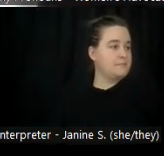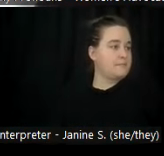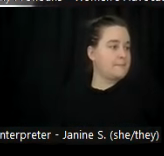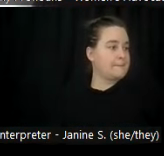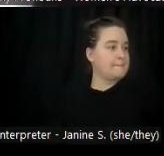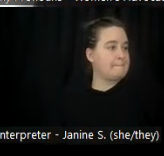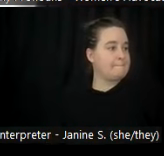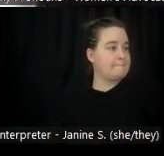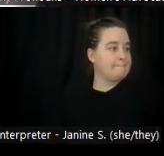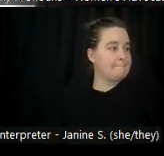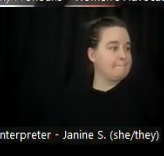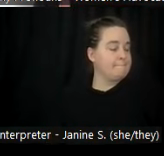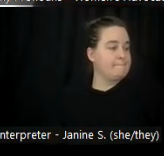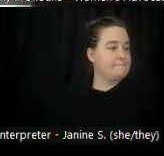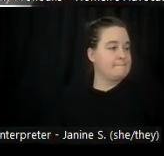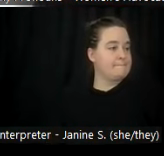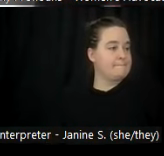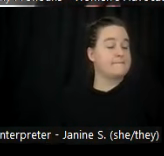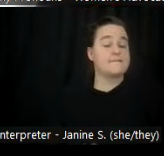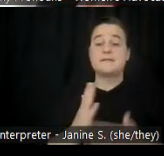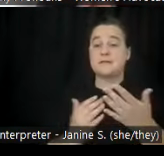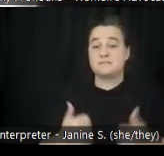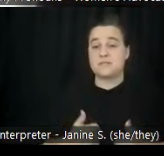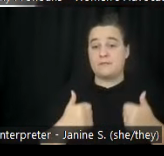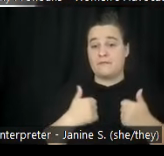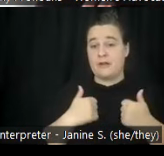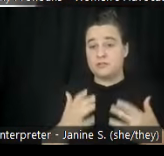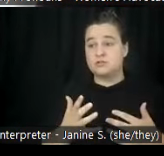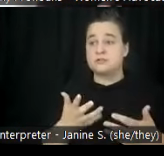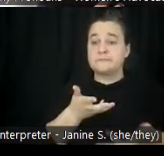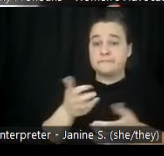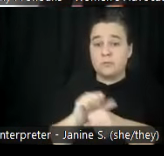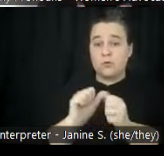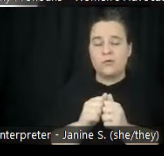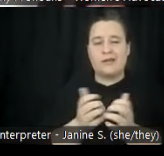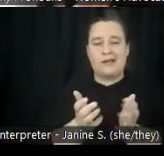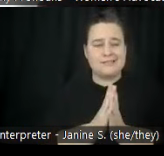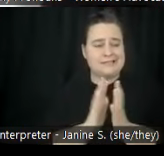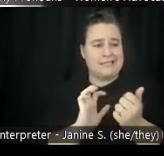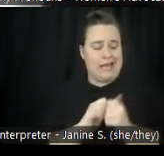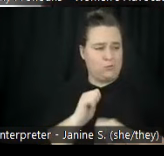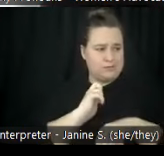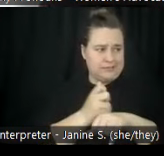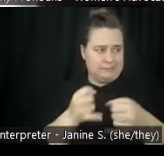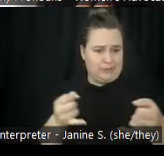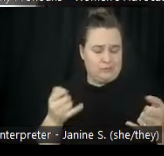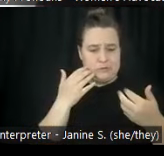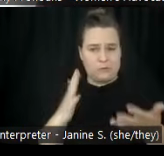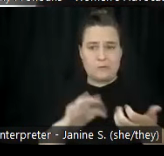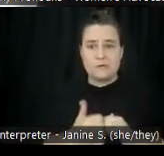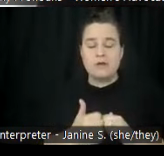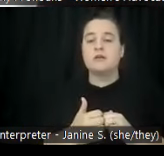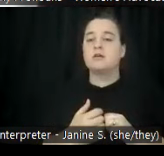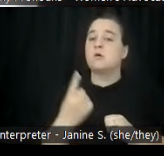So some survivors that folks may work with may ask about how they can actually start to implement boundaries. One thing that